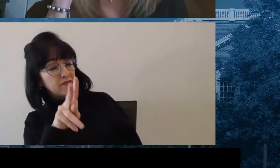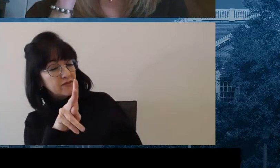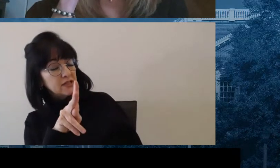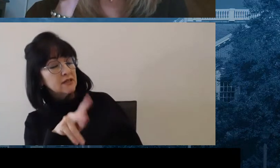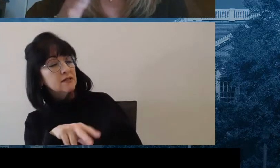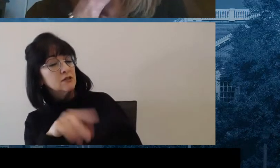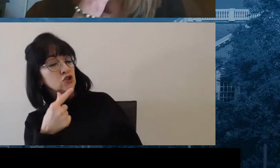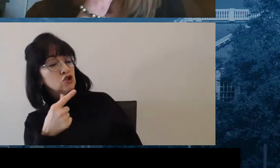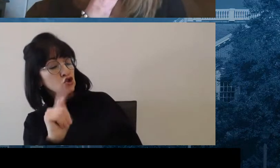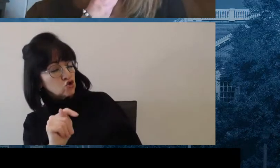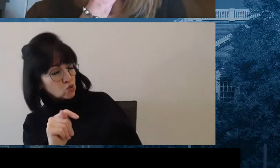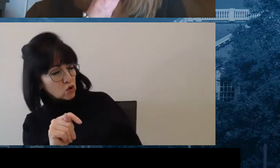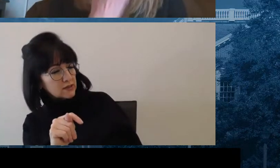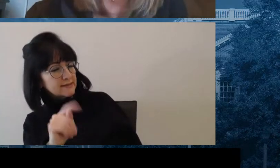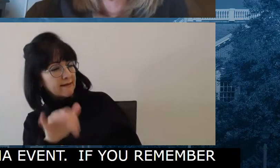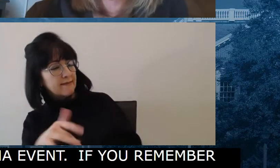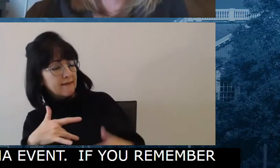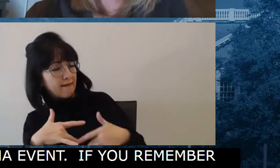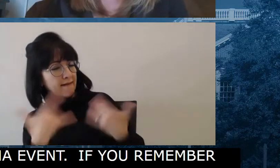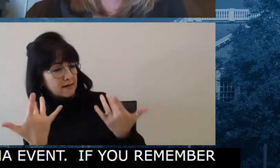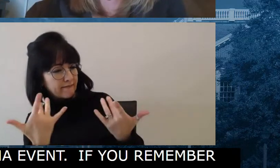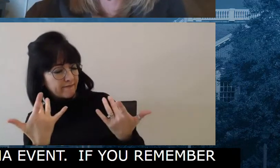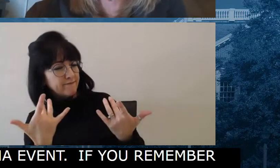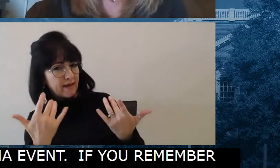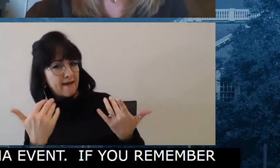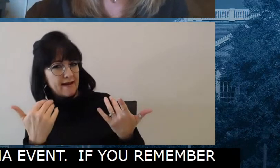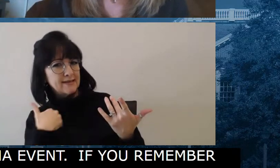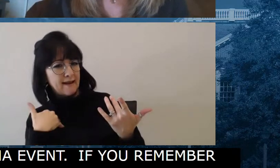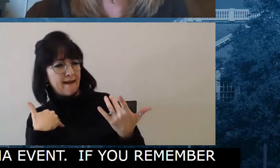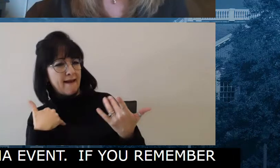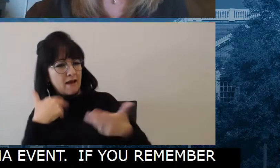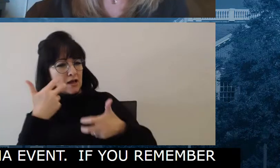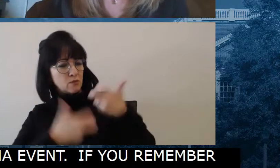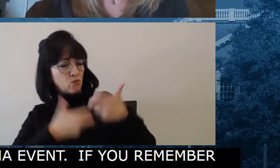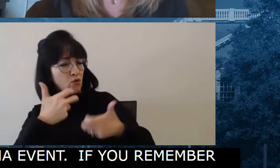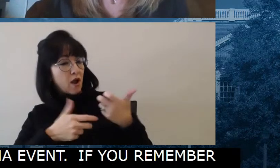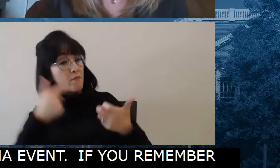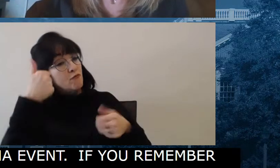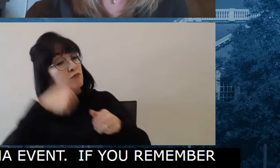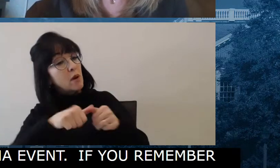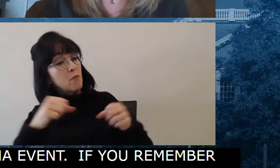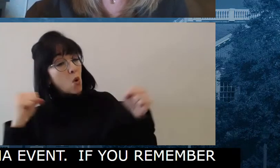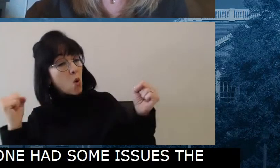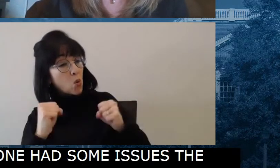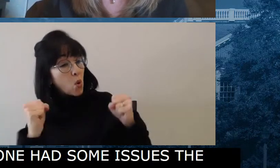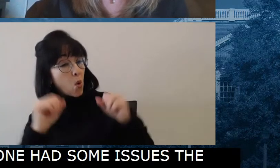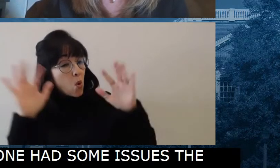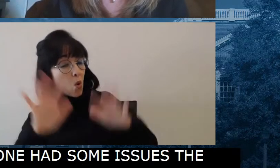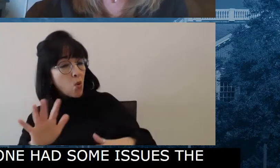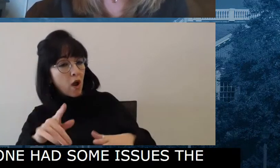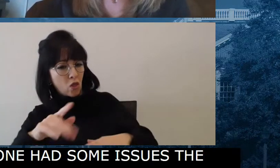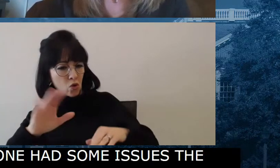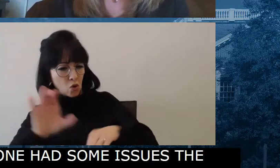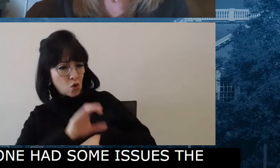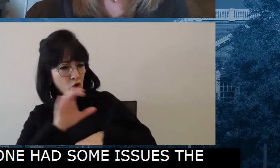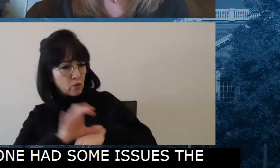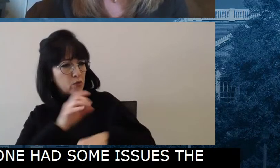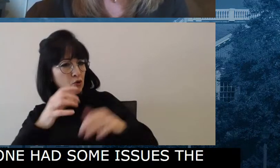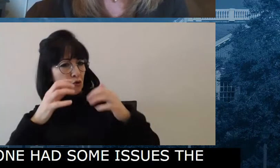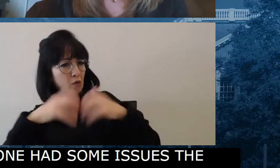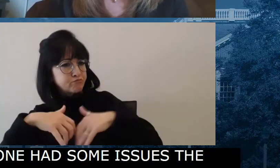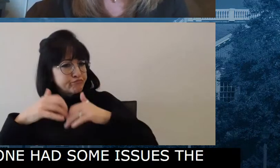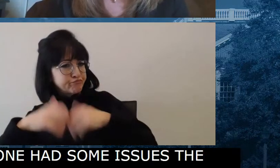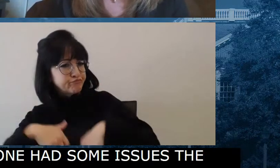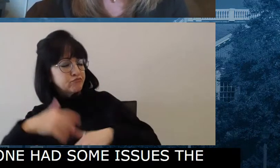that first couple of days with just the cold weather and computer problems and registration. We've been contacted by some people